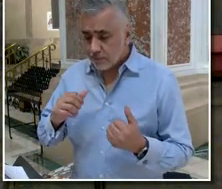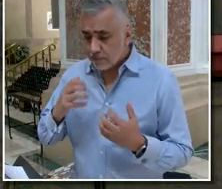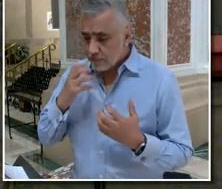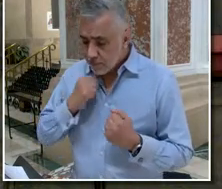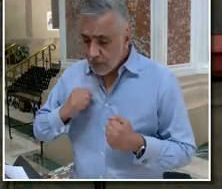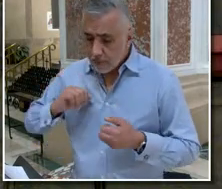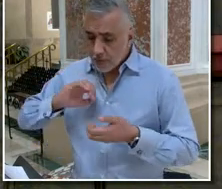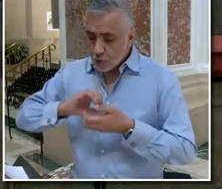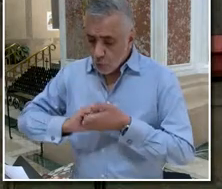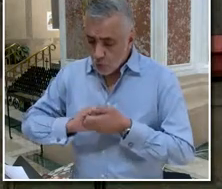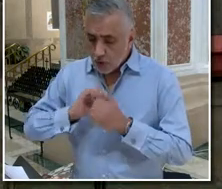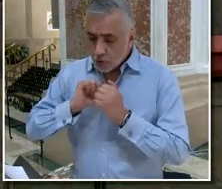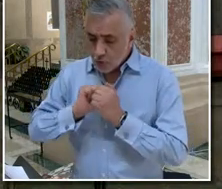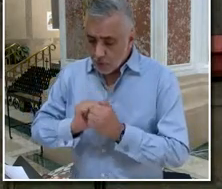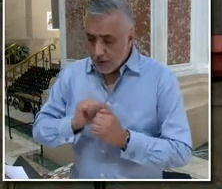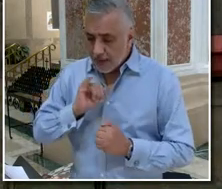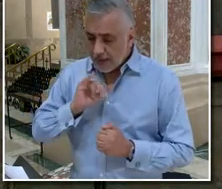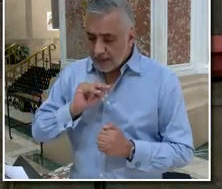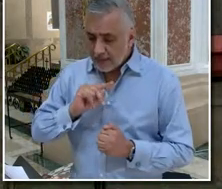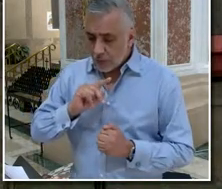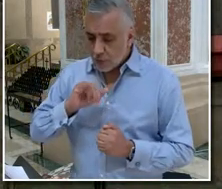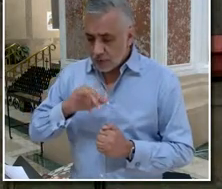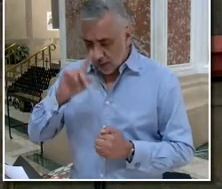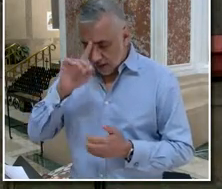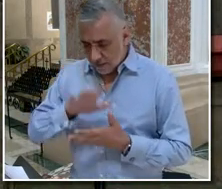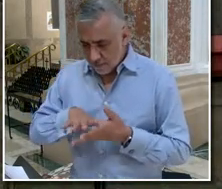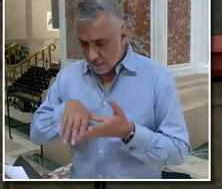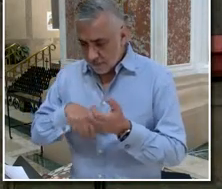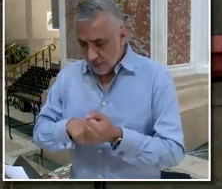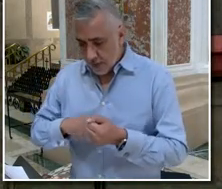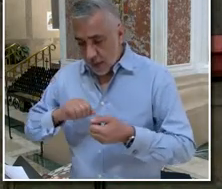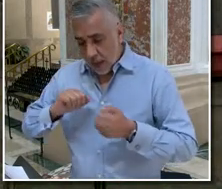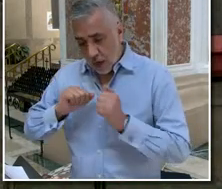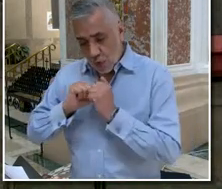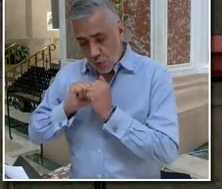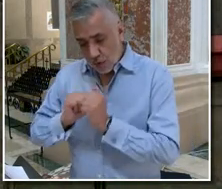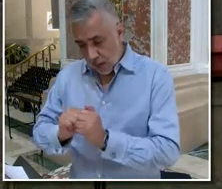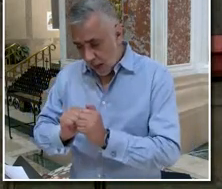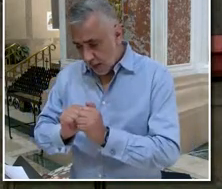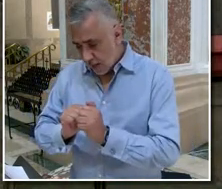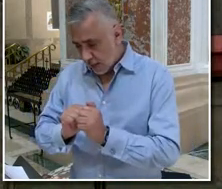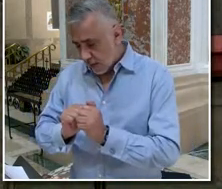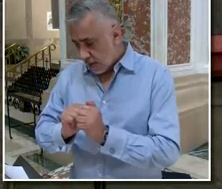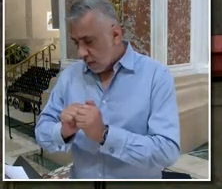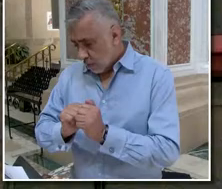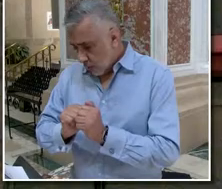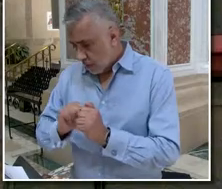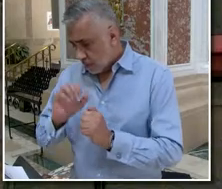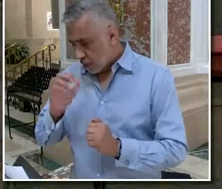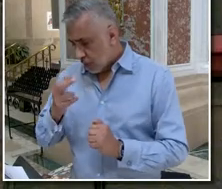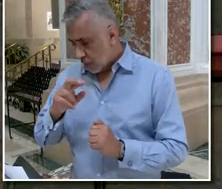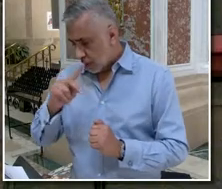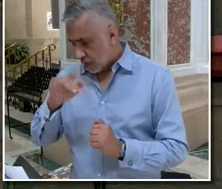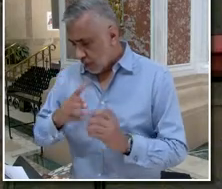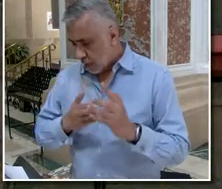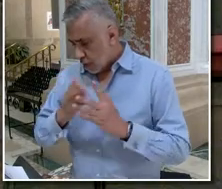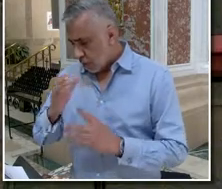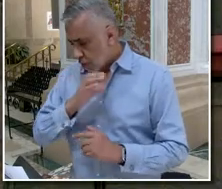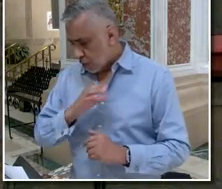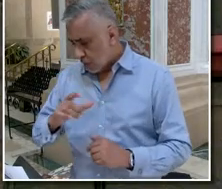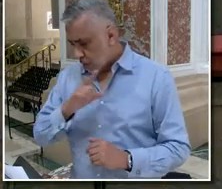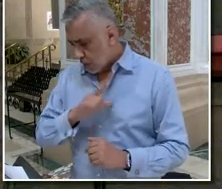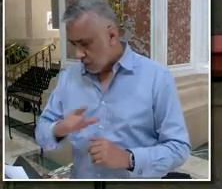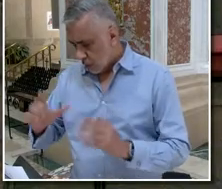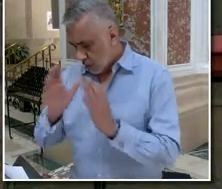joined together by integrity of faith and united in the bond of charity. Through Christ our